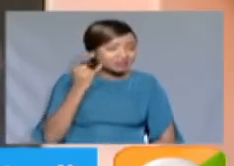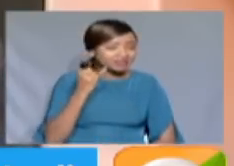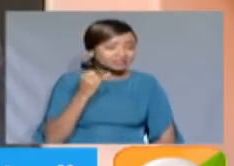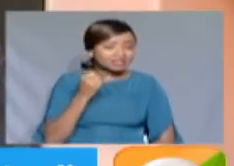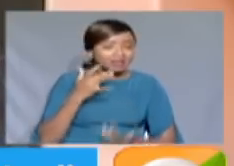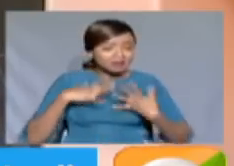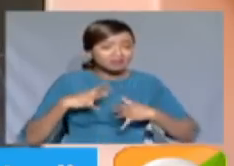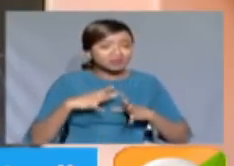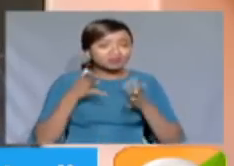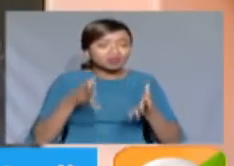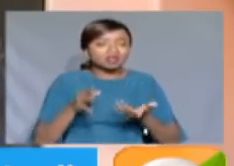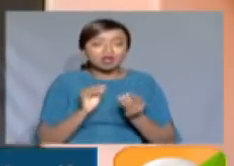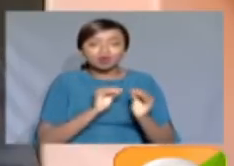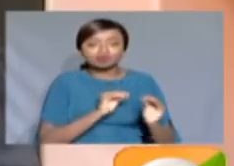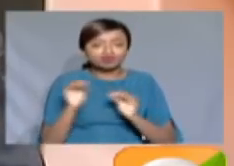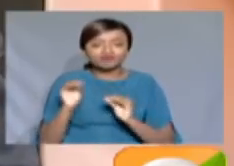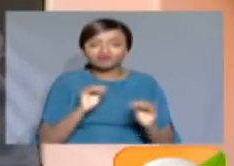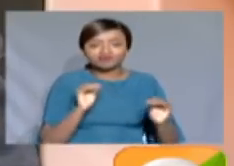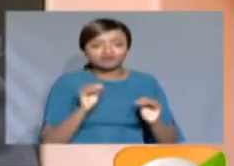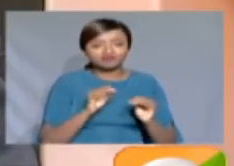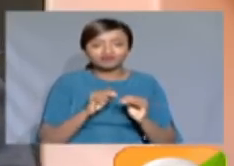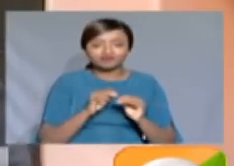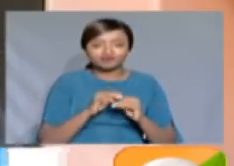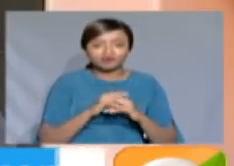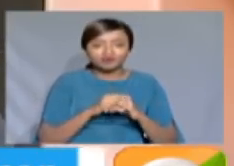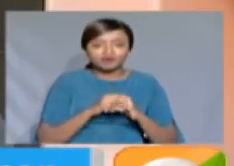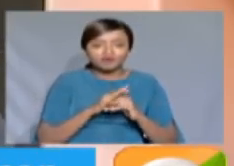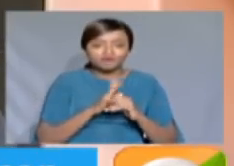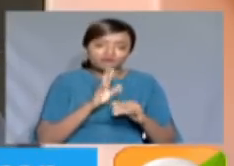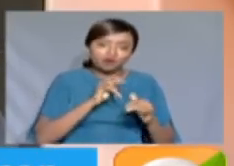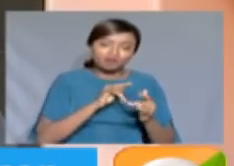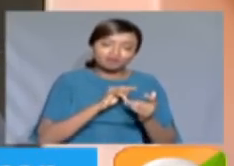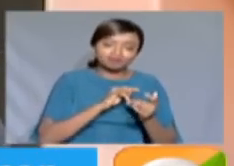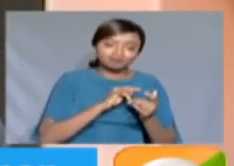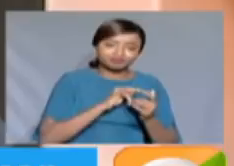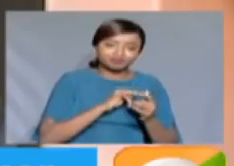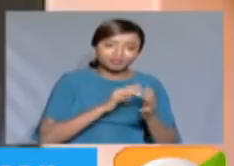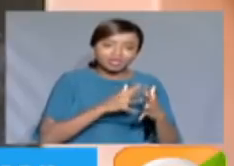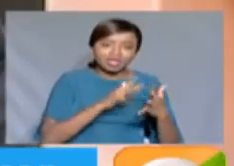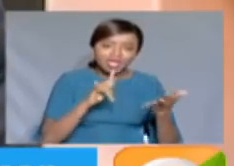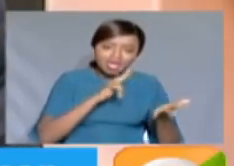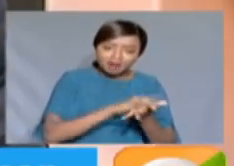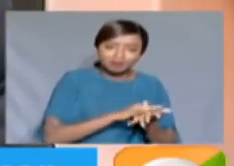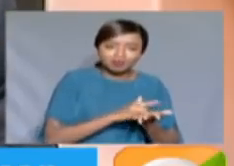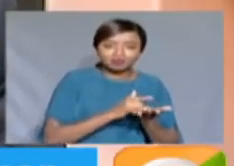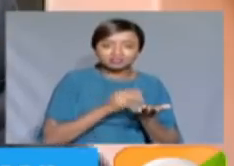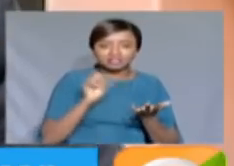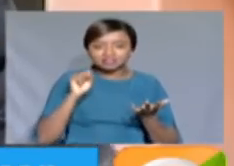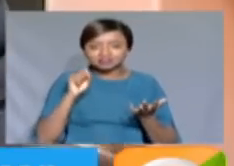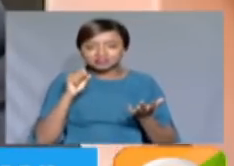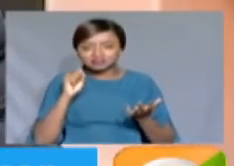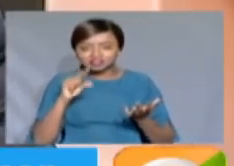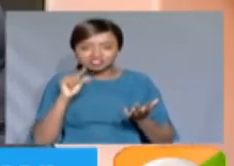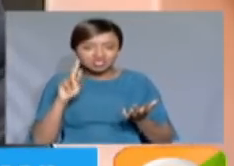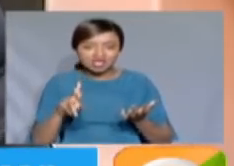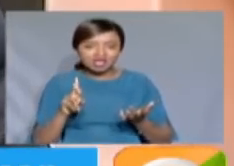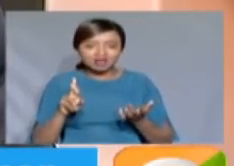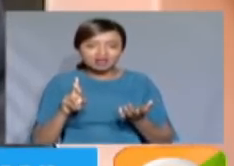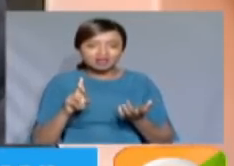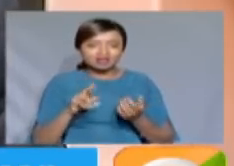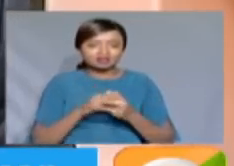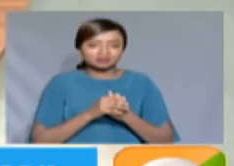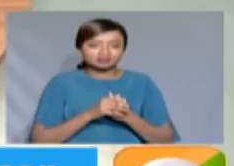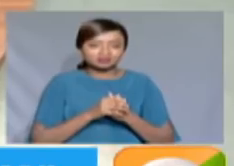now people from, areas like the airport, areas like SGR, to the city, and beyond.